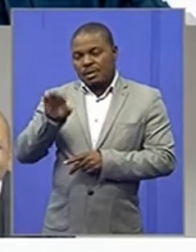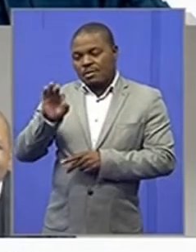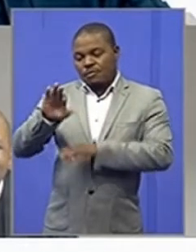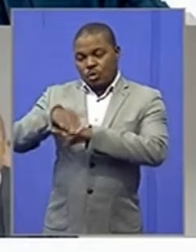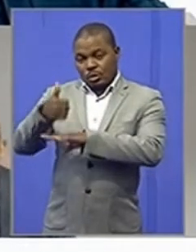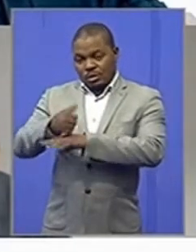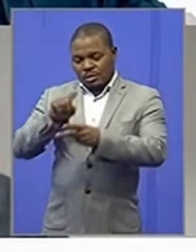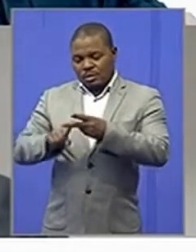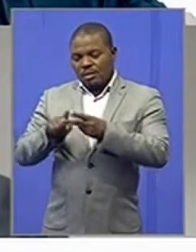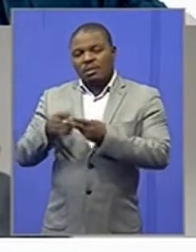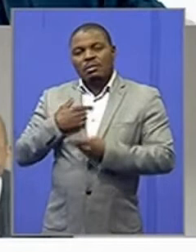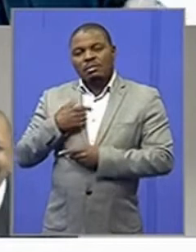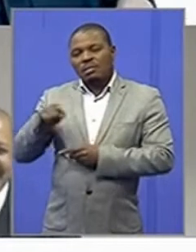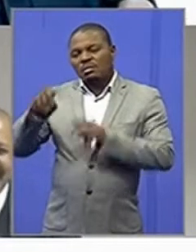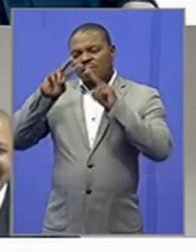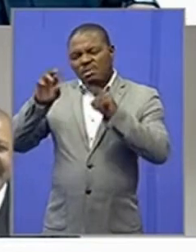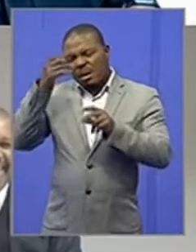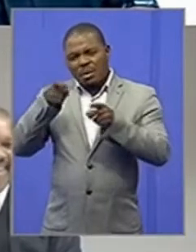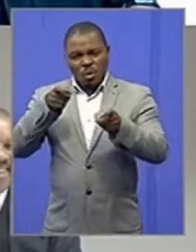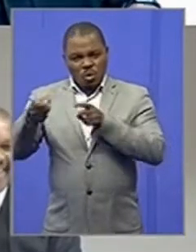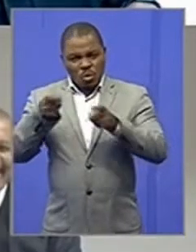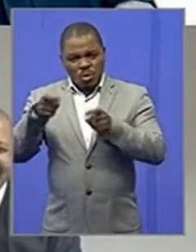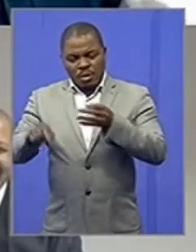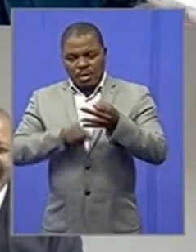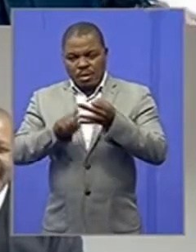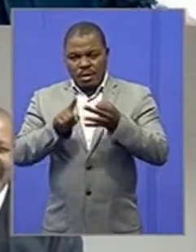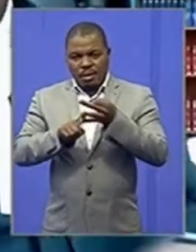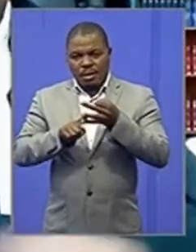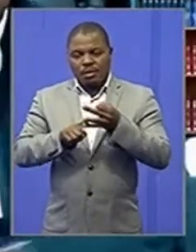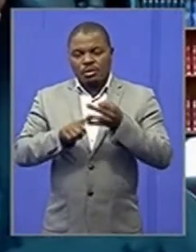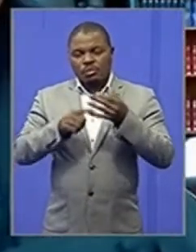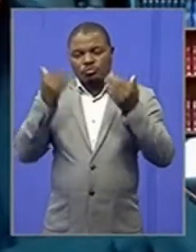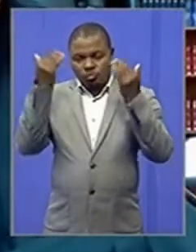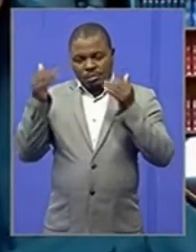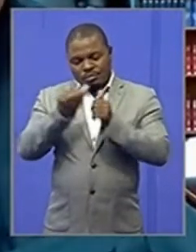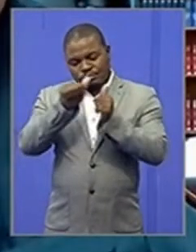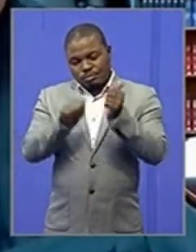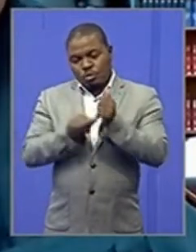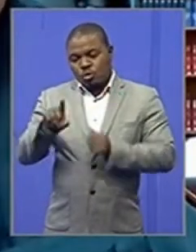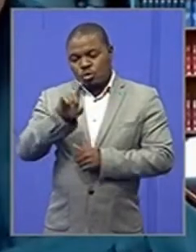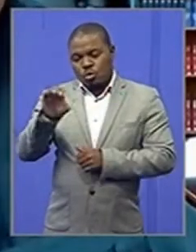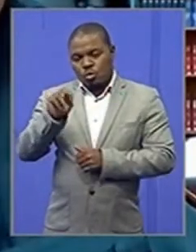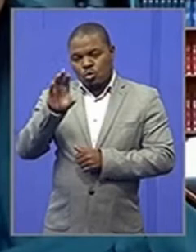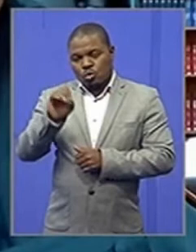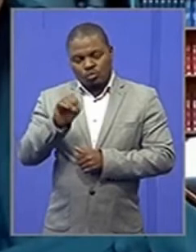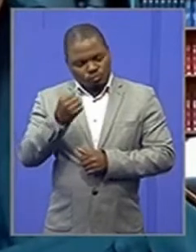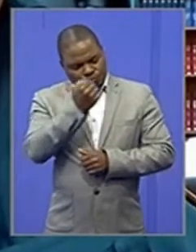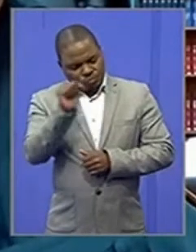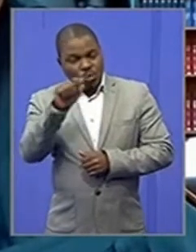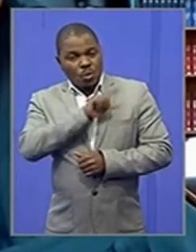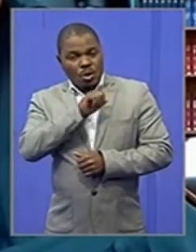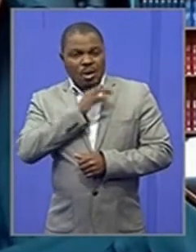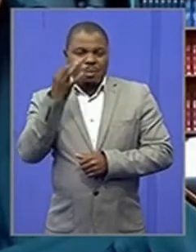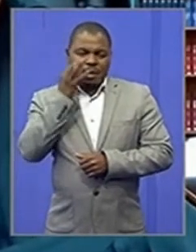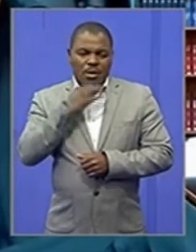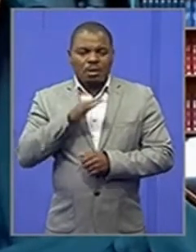ka ga dipatlisiso tsa go gapiwa ga ditshwetso tsa puso ga mmogo le motlatsa moatlhodi Raymond Zondo ba kgatlhanong le se ka gore kgotlatshekelo kgolo ga e ka